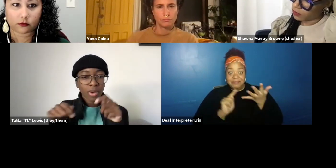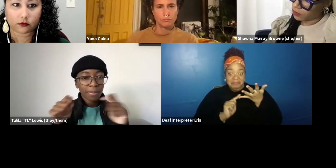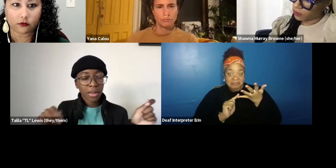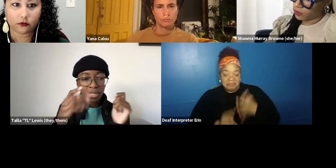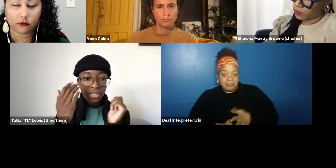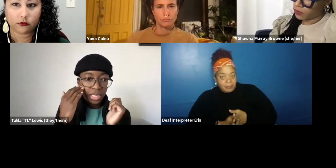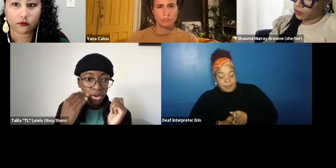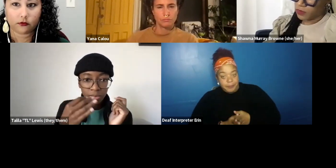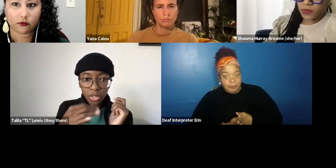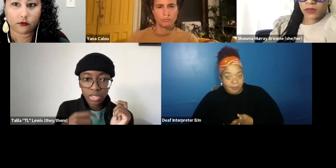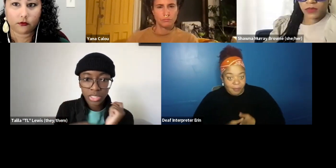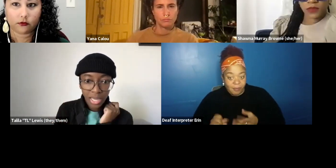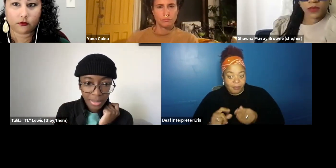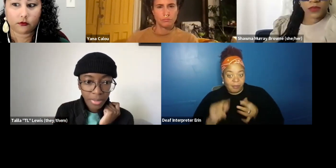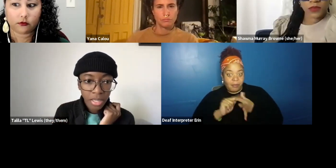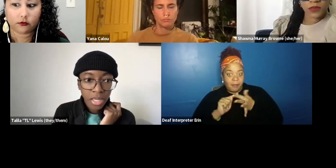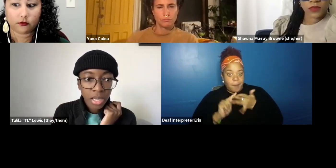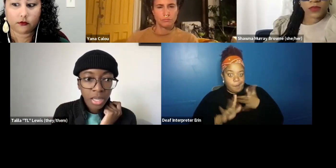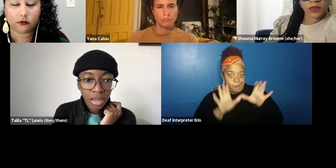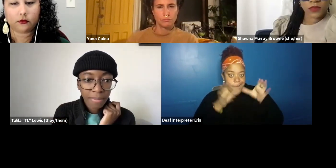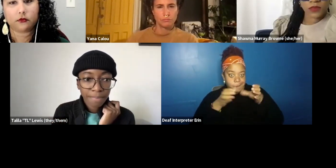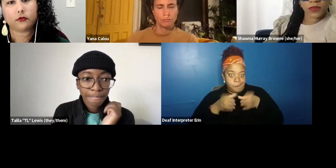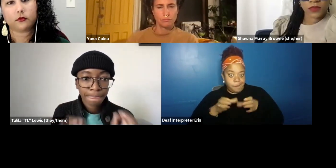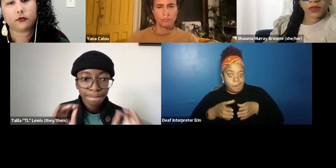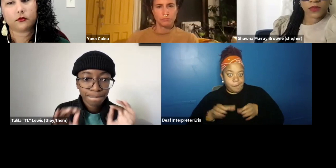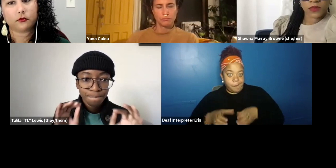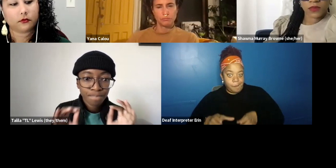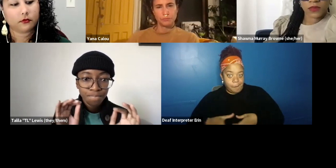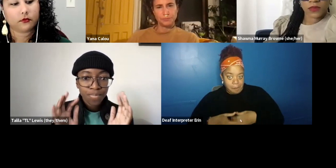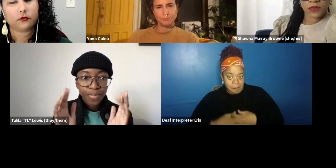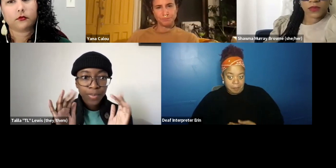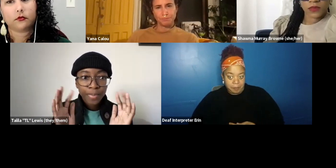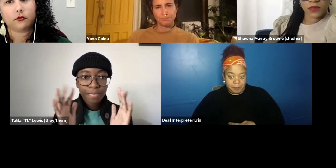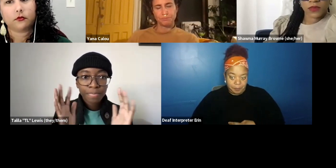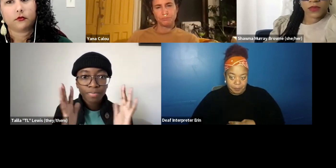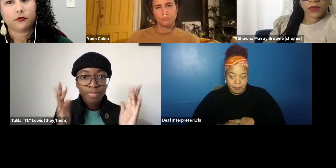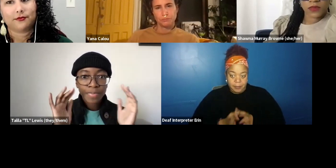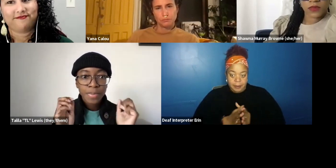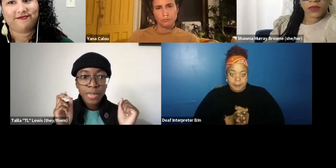And I'll wrap up because I know I'm close to time. I